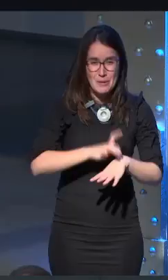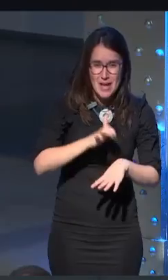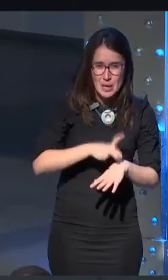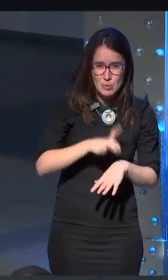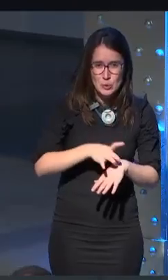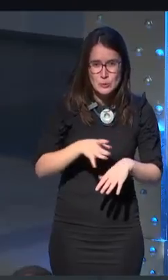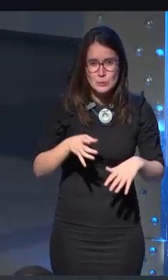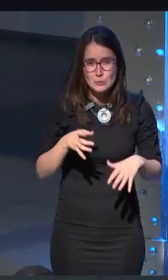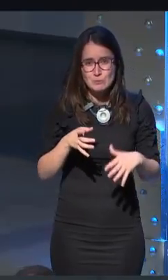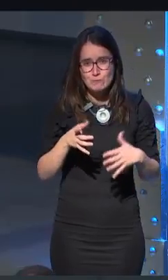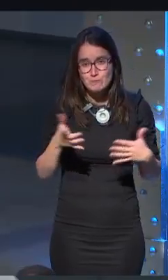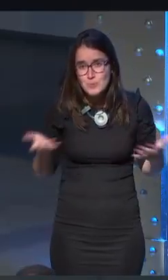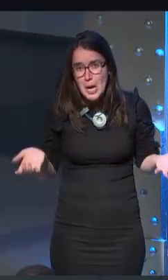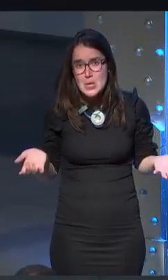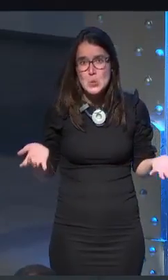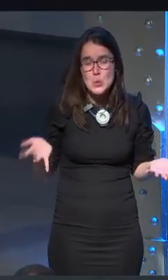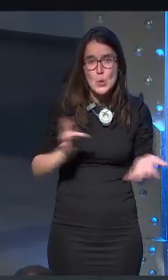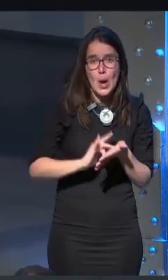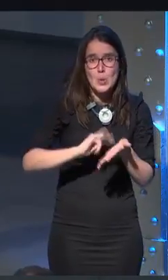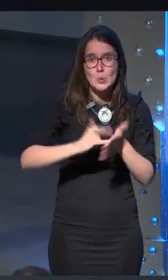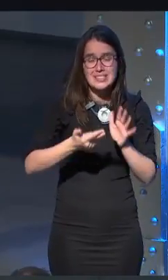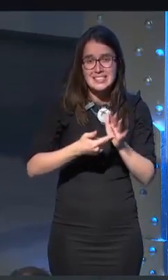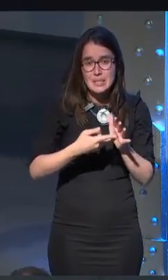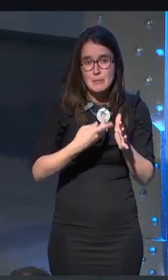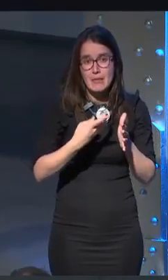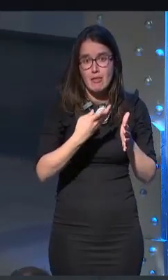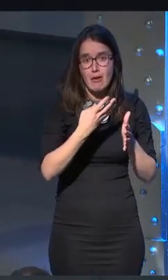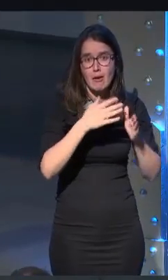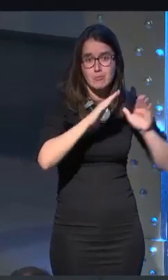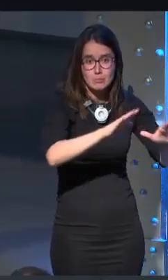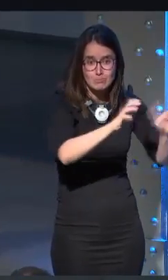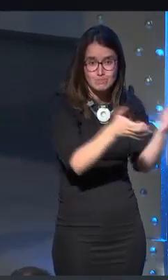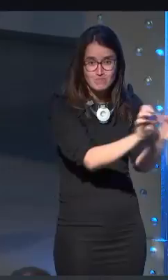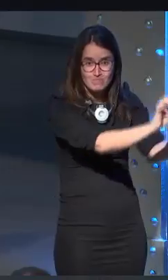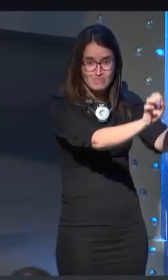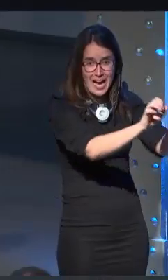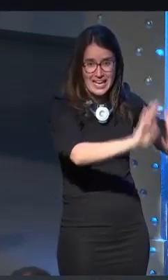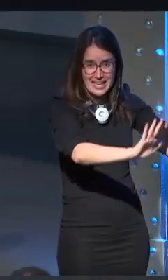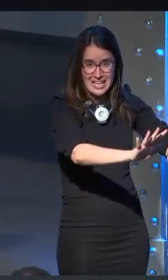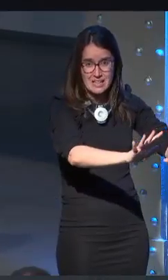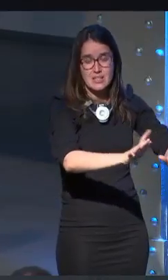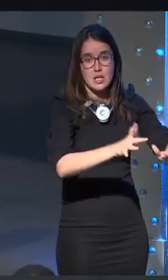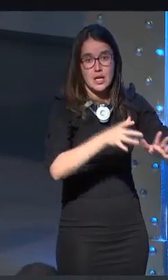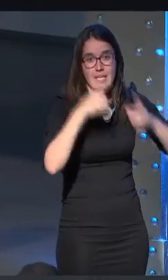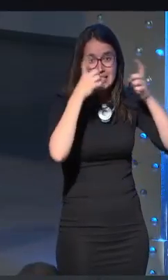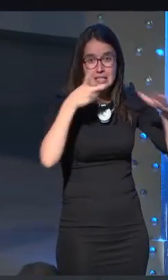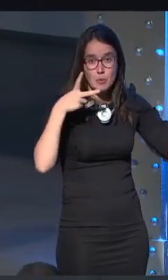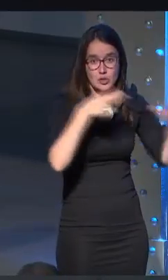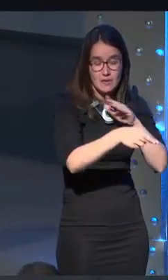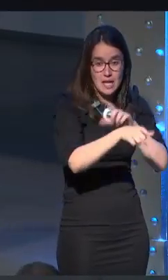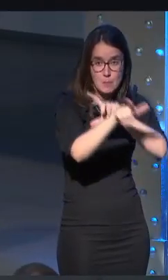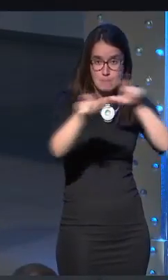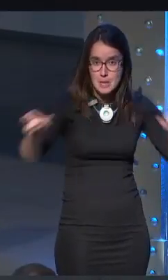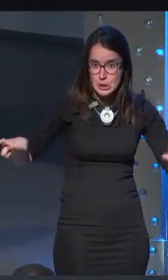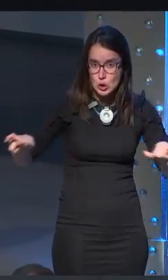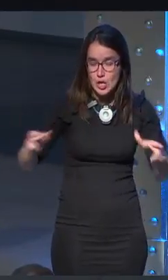so we had a system of quarantine where we try to, avoid people getting